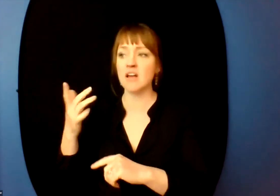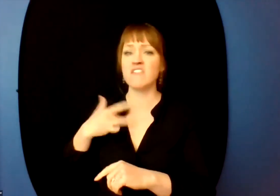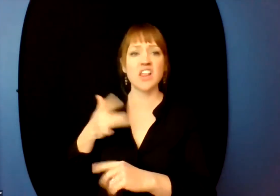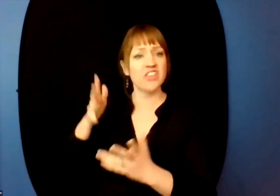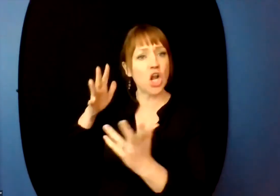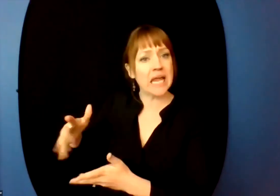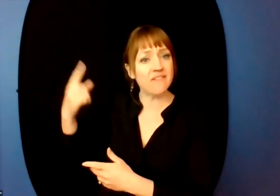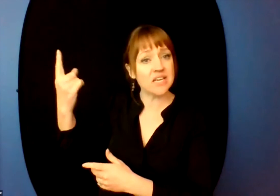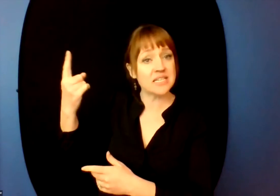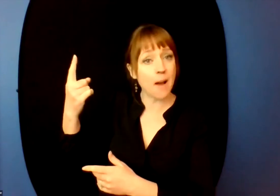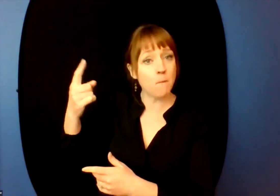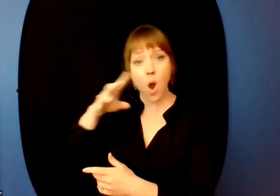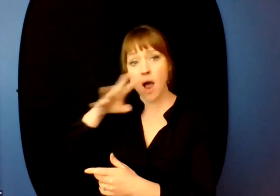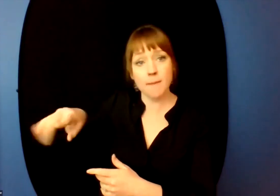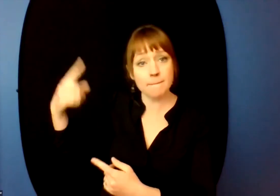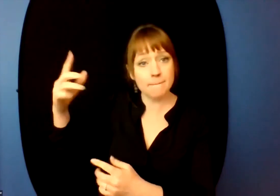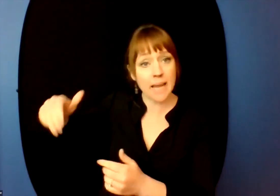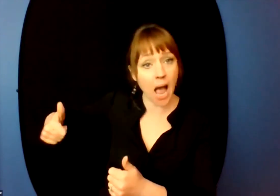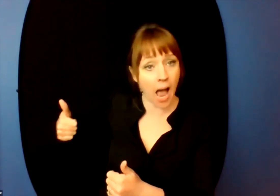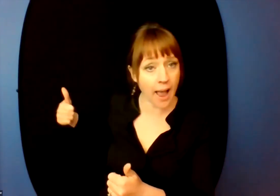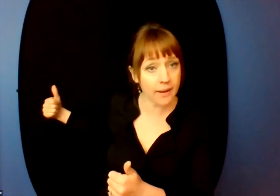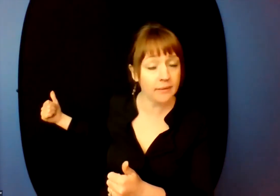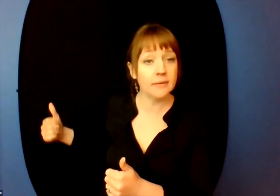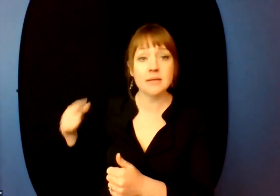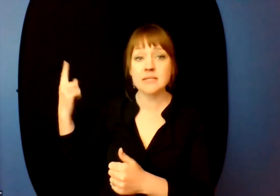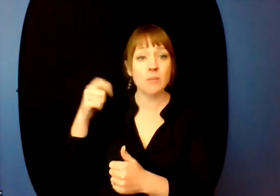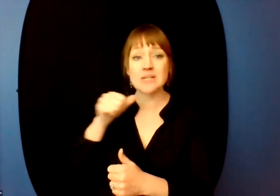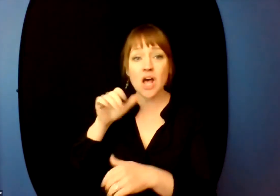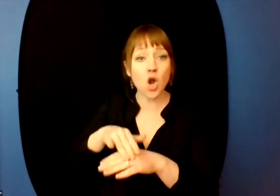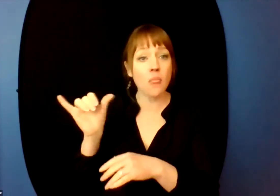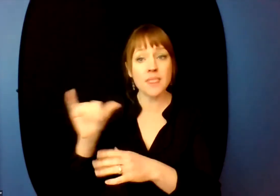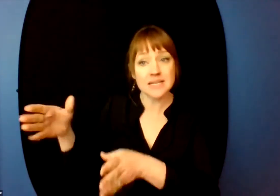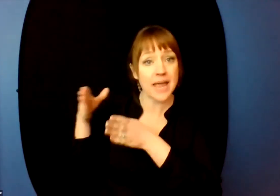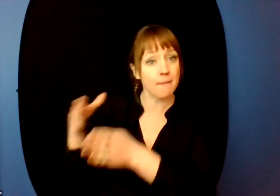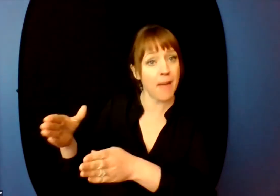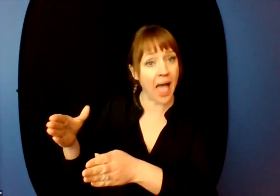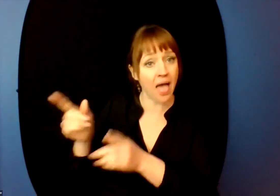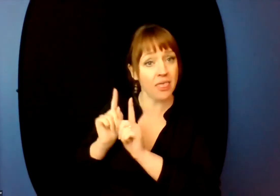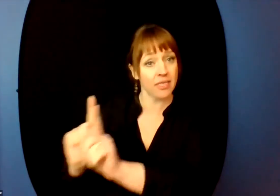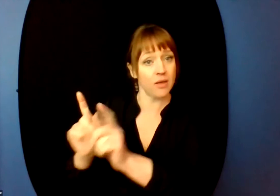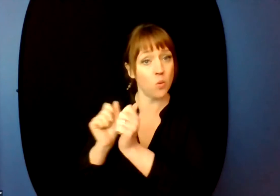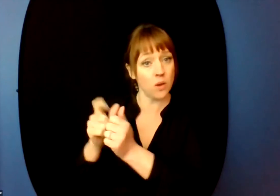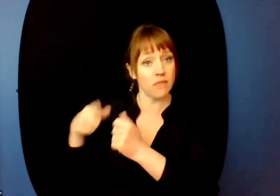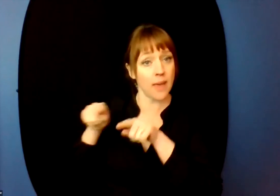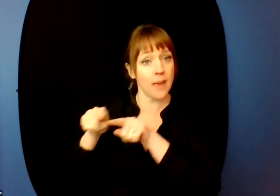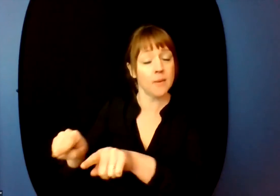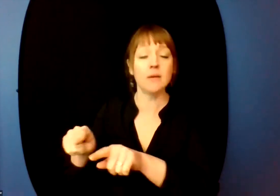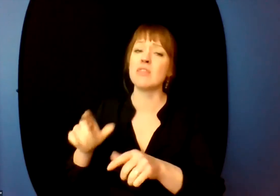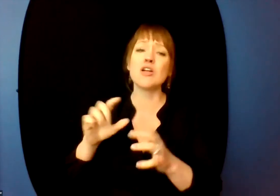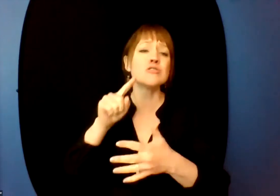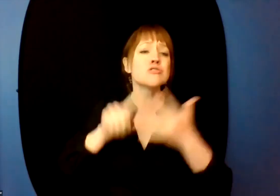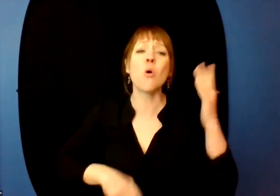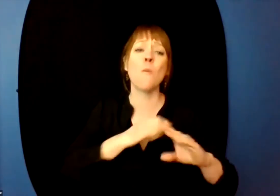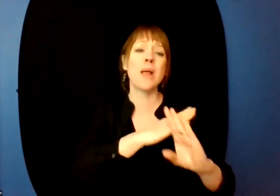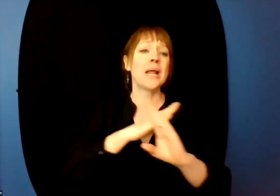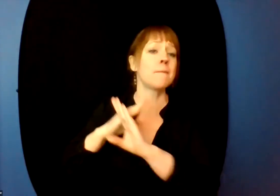behind that is not, on the same path that they are. I mean, I could talk a lot about barriers to recovery. There's so